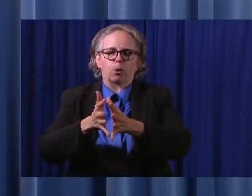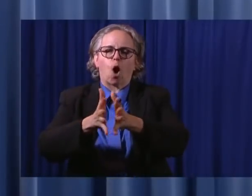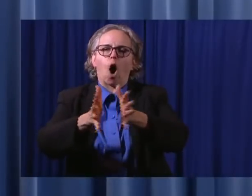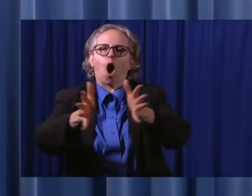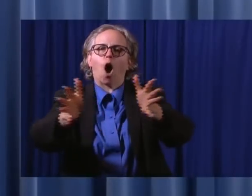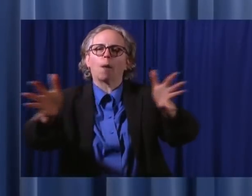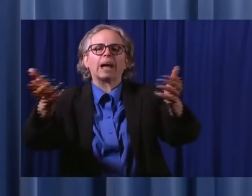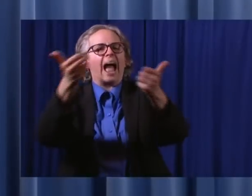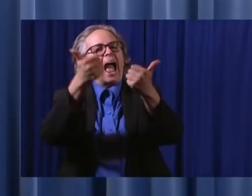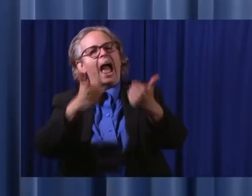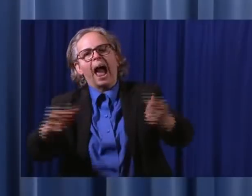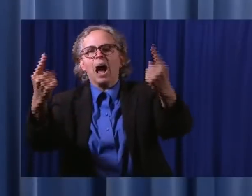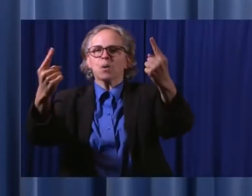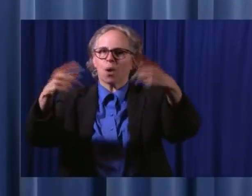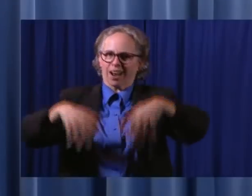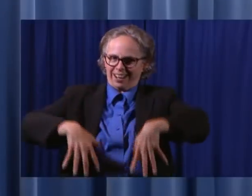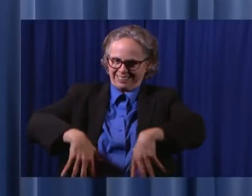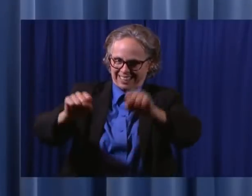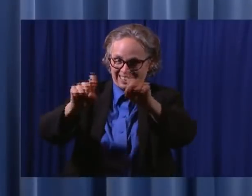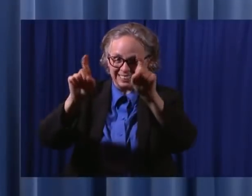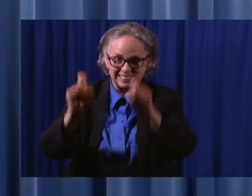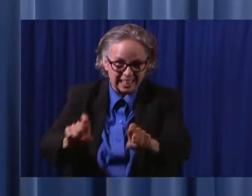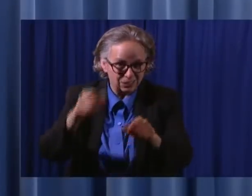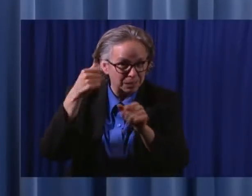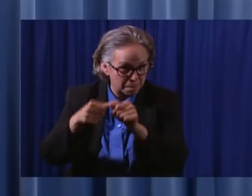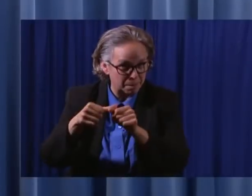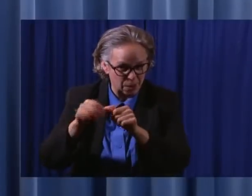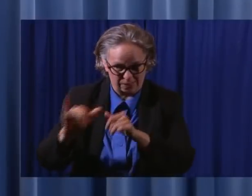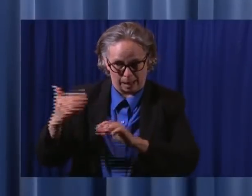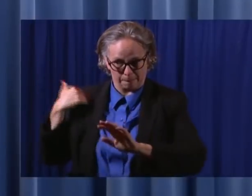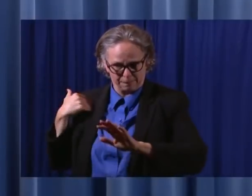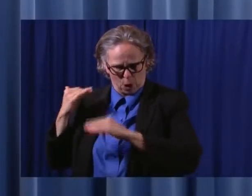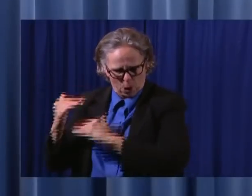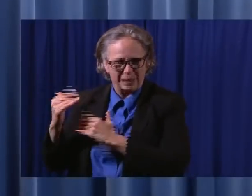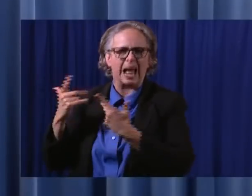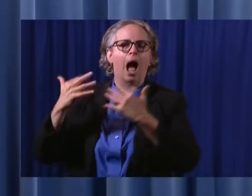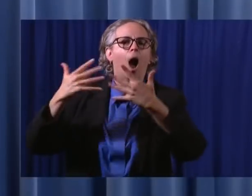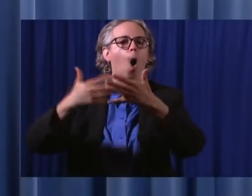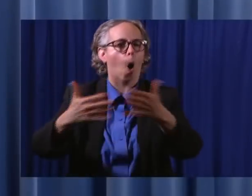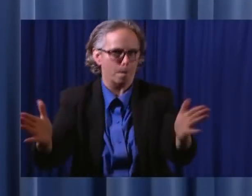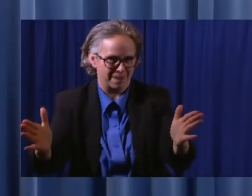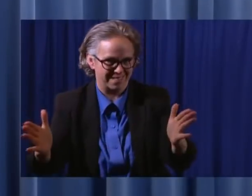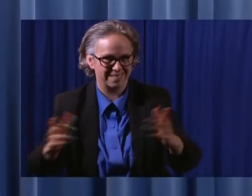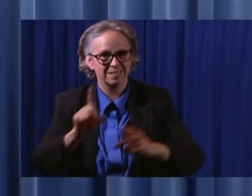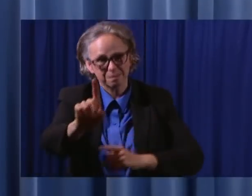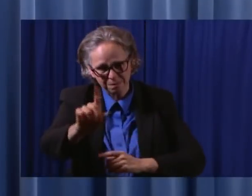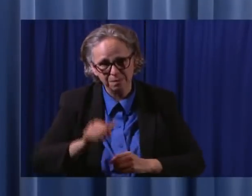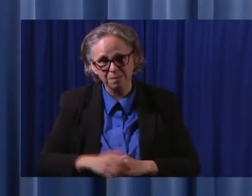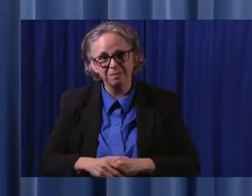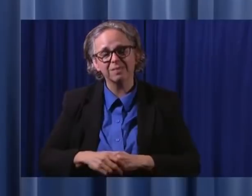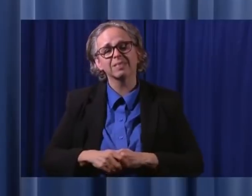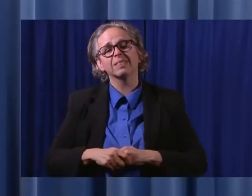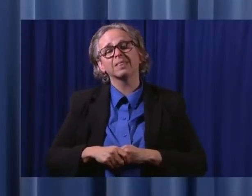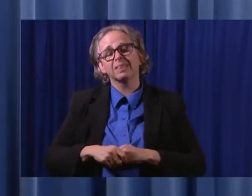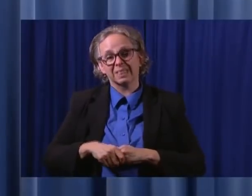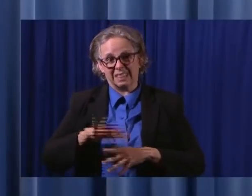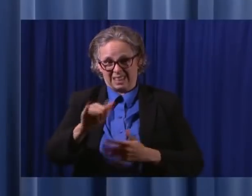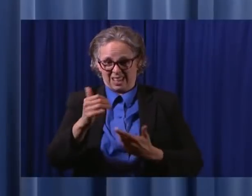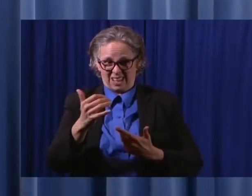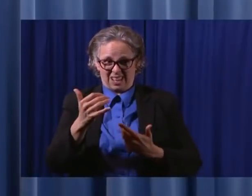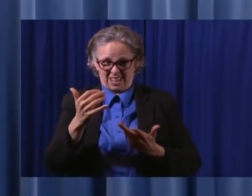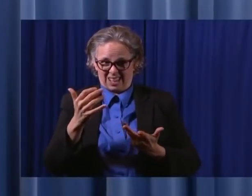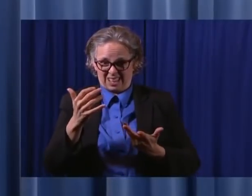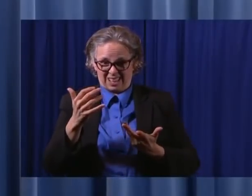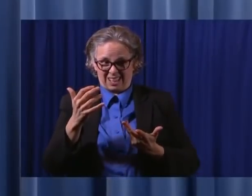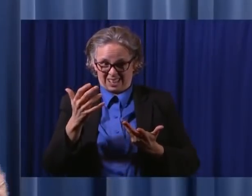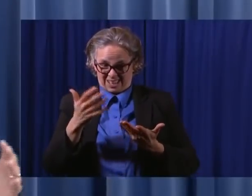And so as you expand that to beyond the group of people who have